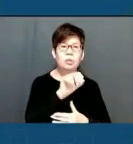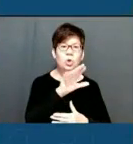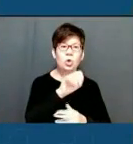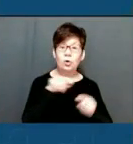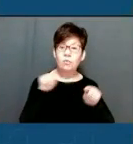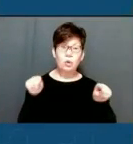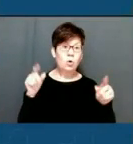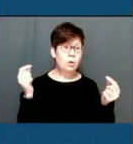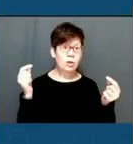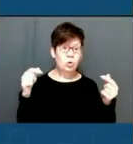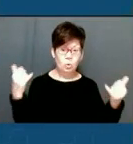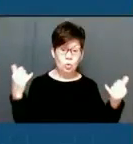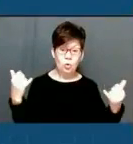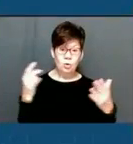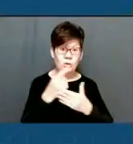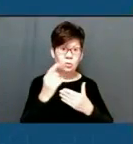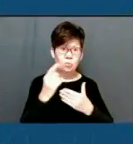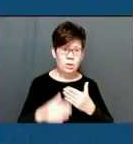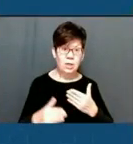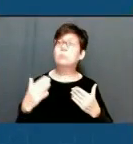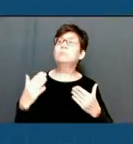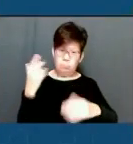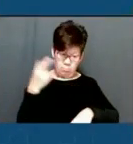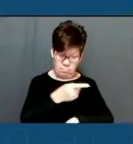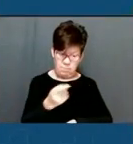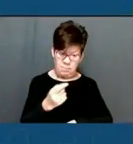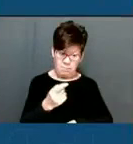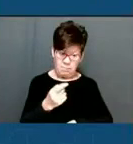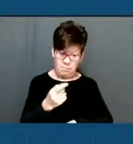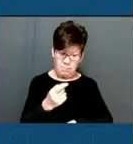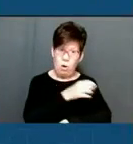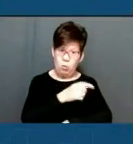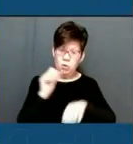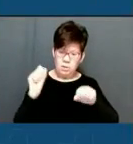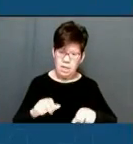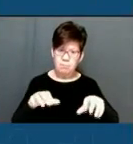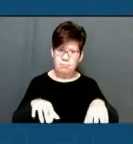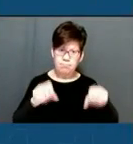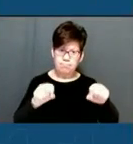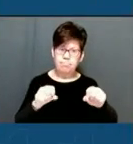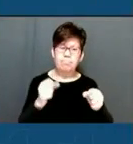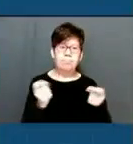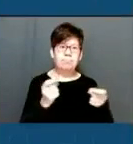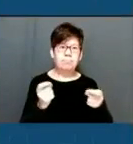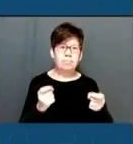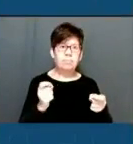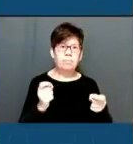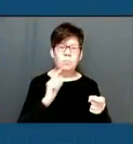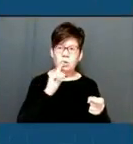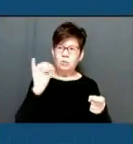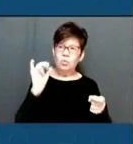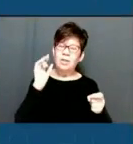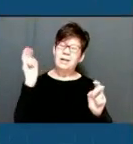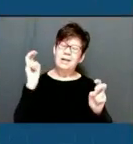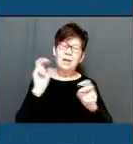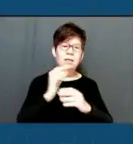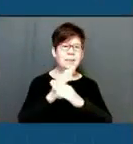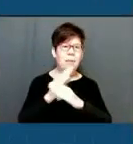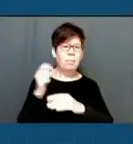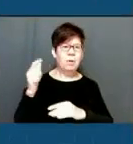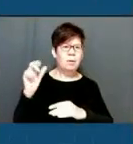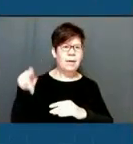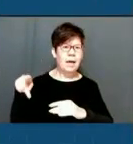They invoked powers that were conferred to them to create a stopgap situation, to give out the message to